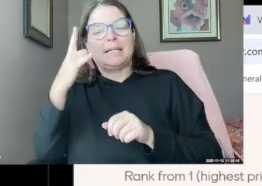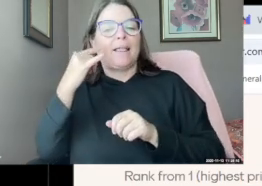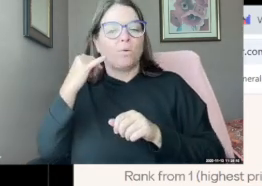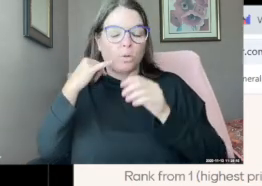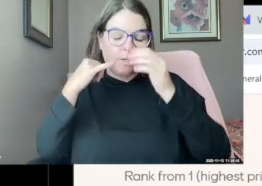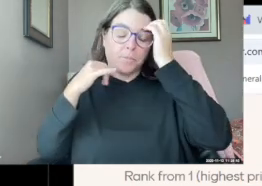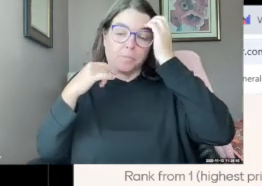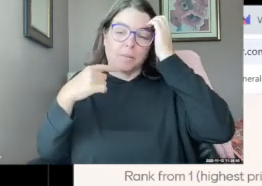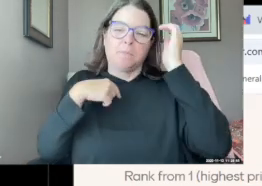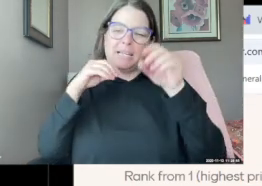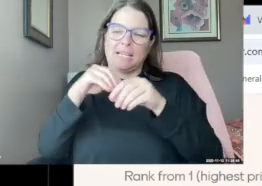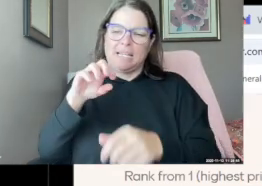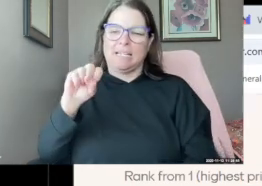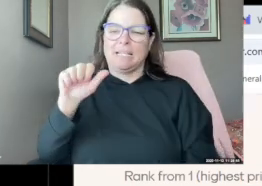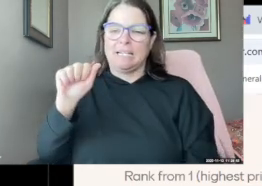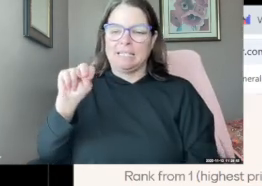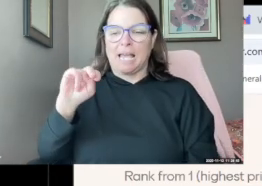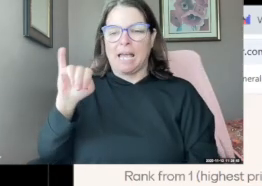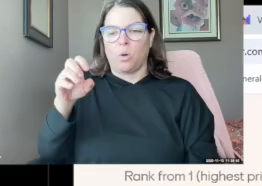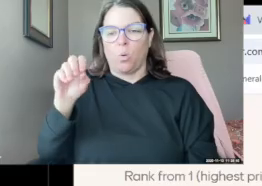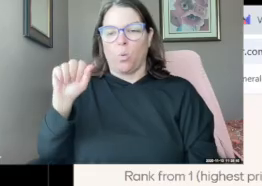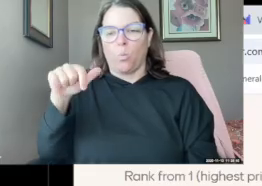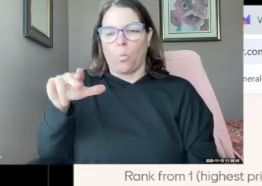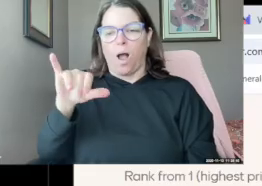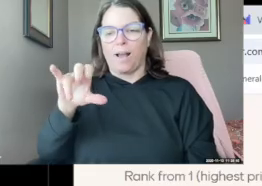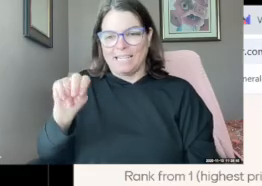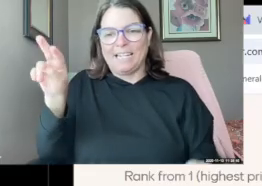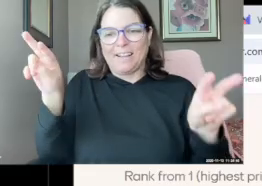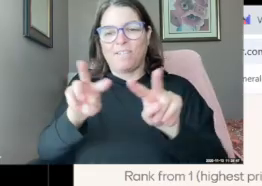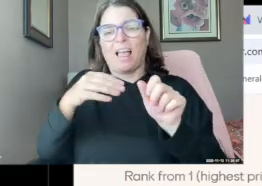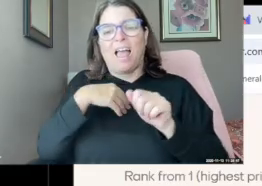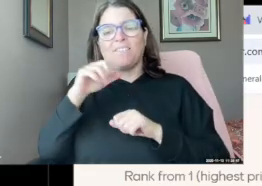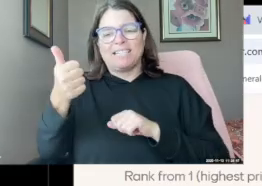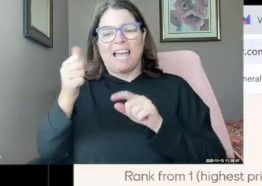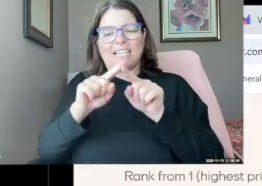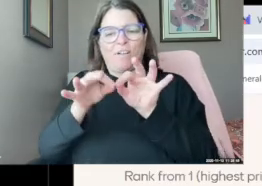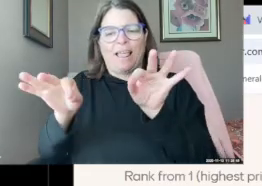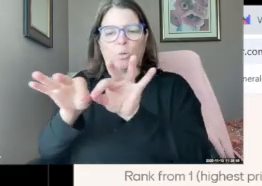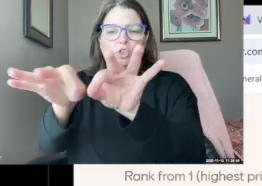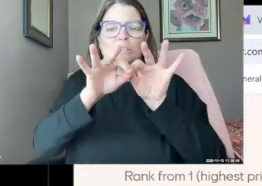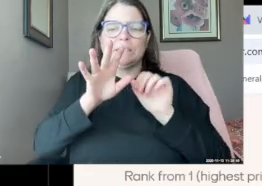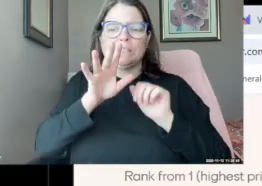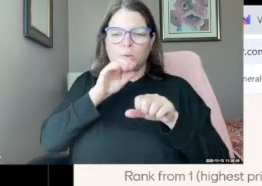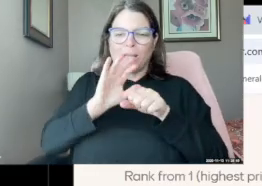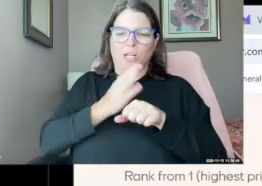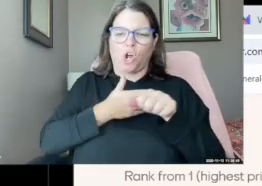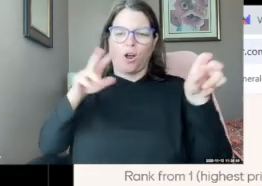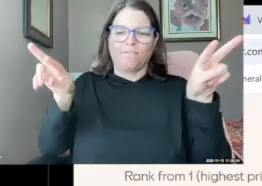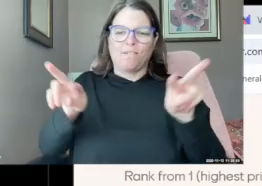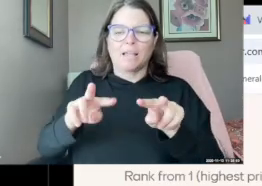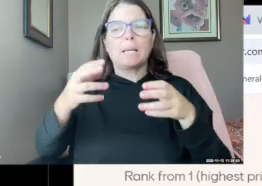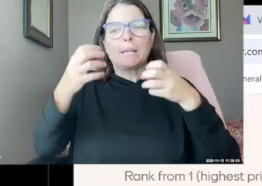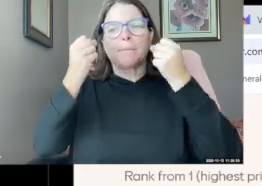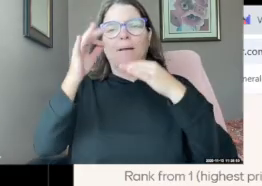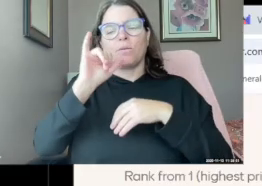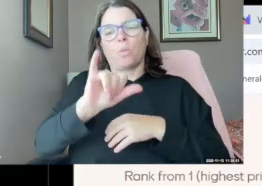multiple languages that are spoken throughout California. And I'm in the San Joaquin Valley, and there's at